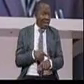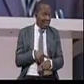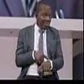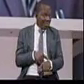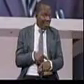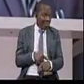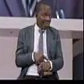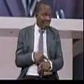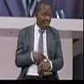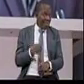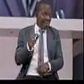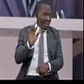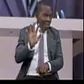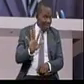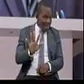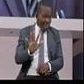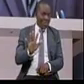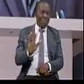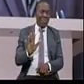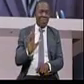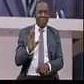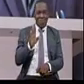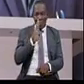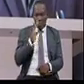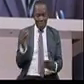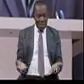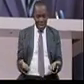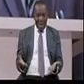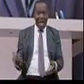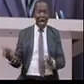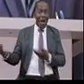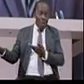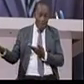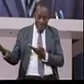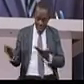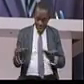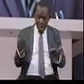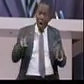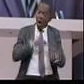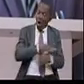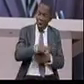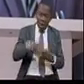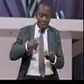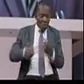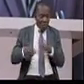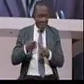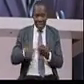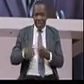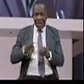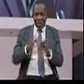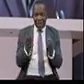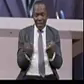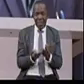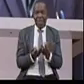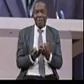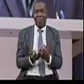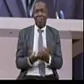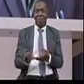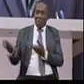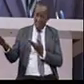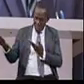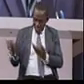5. And come with all the other people. Like he said, some people are still doubting. Is